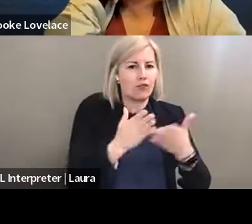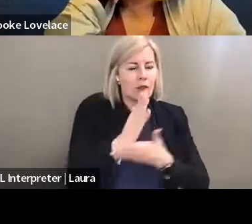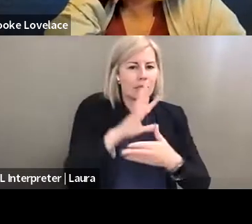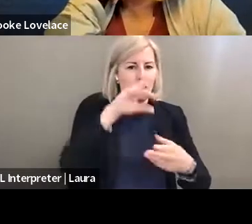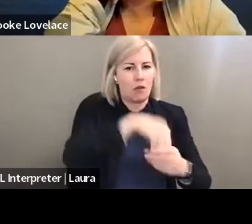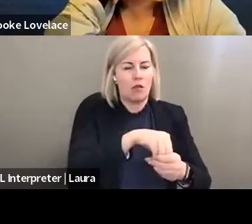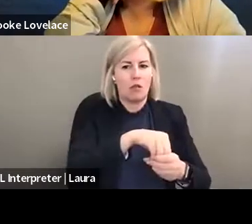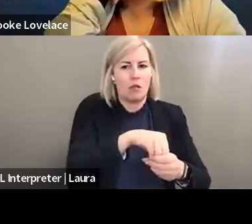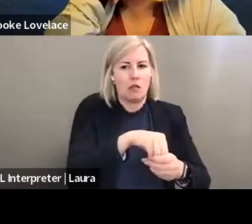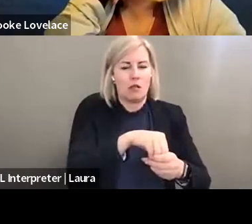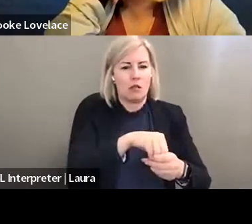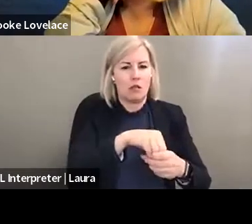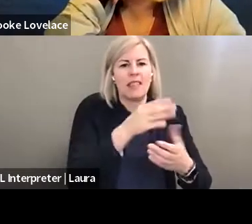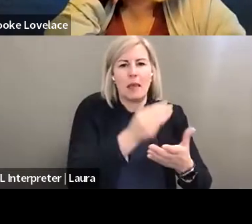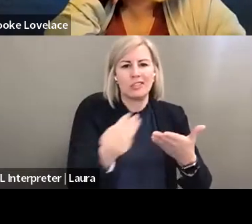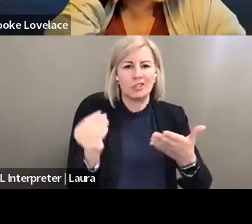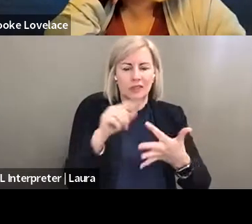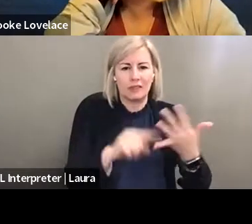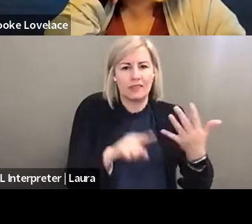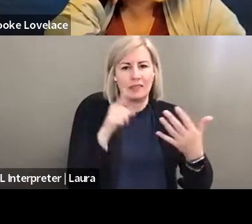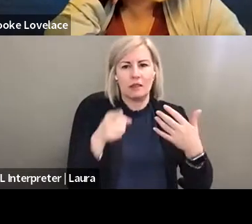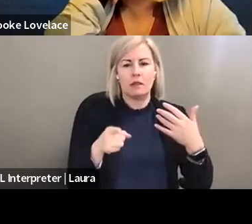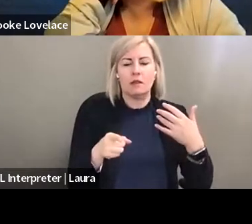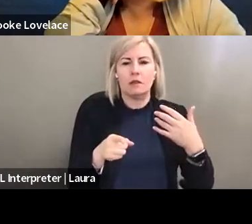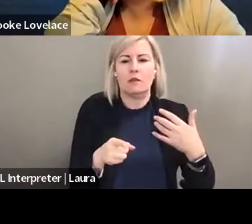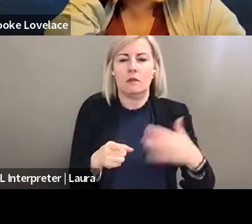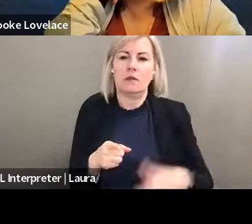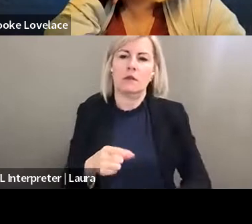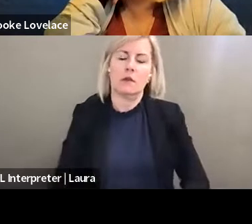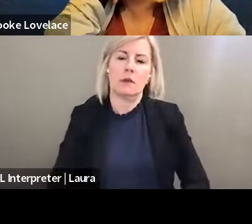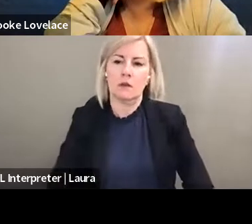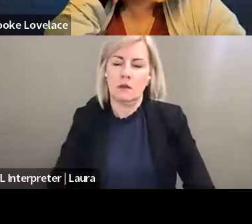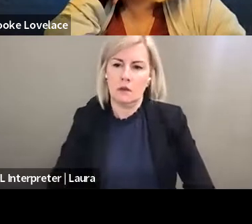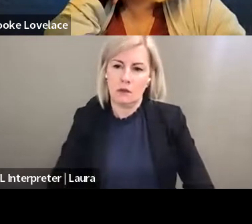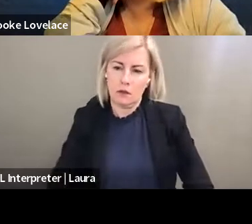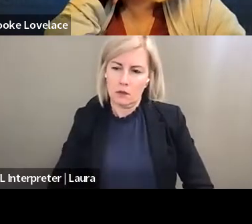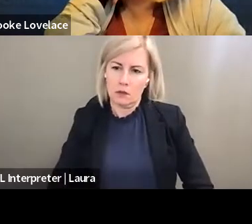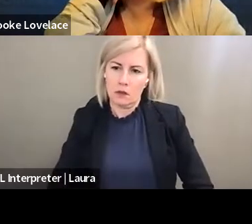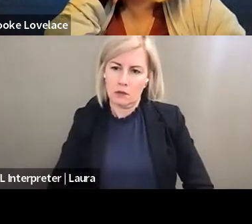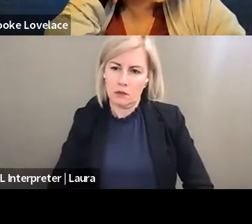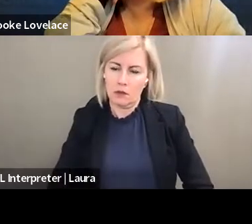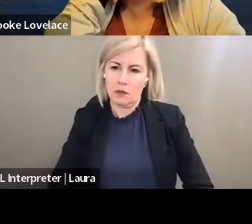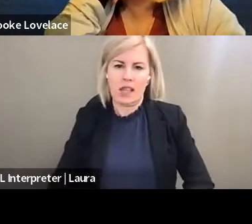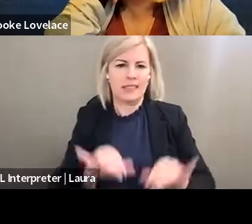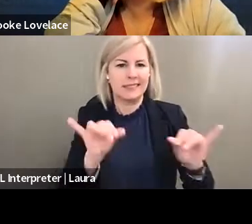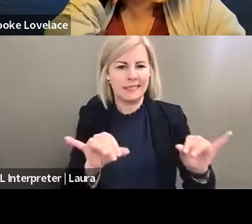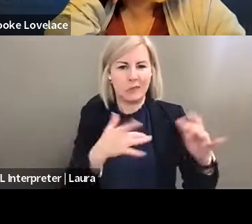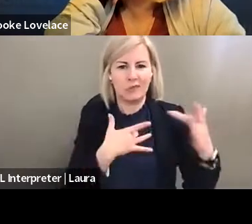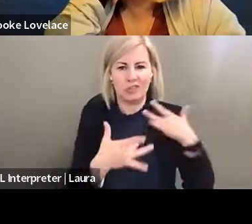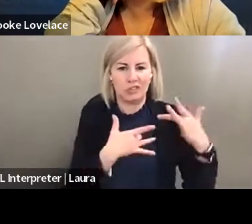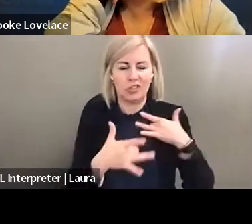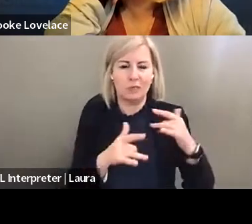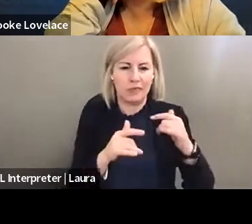education or material stuff, but I think that same concern has been driving a lot of that